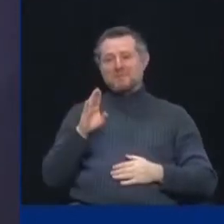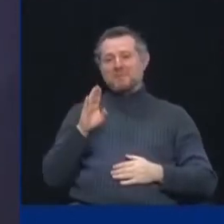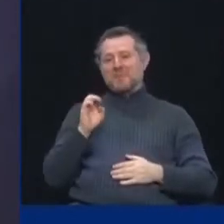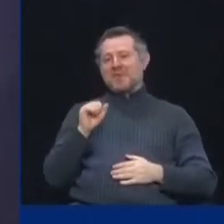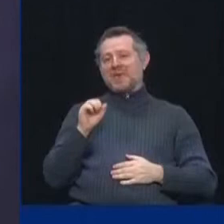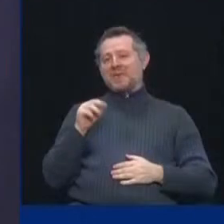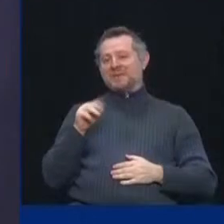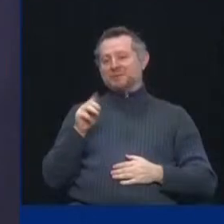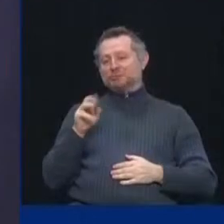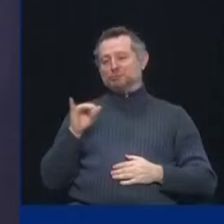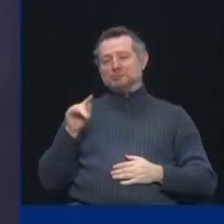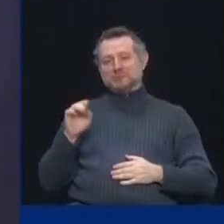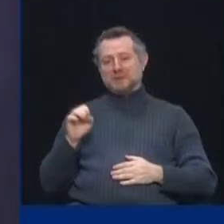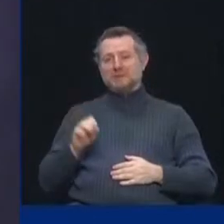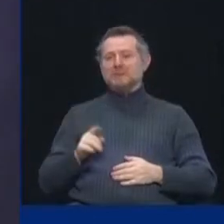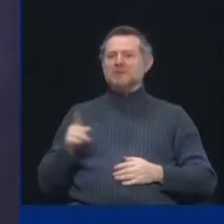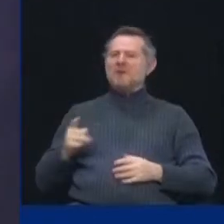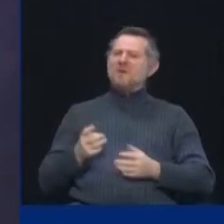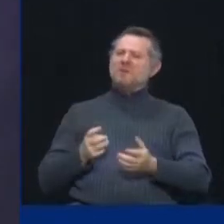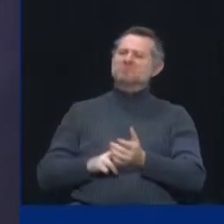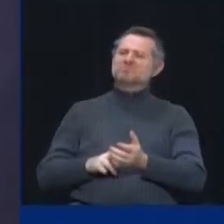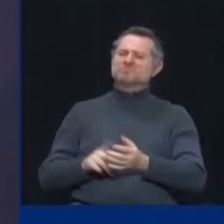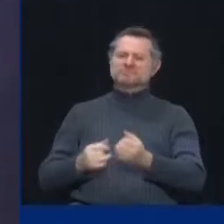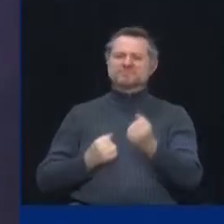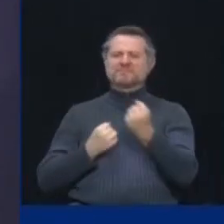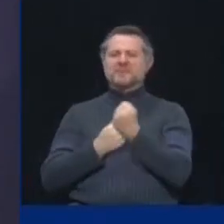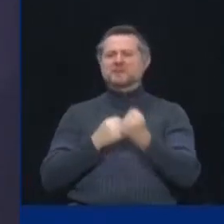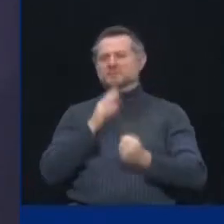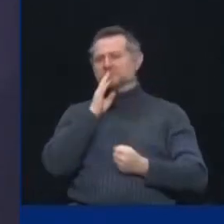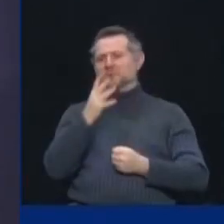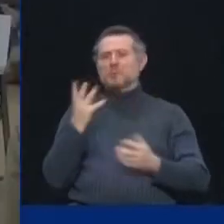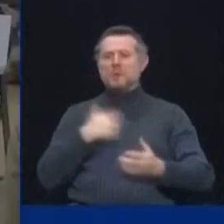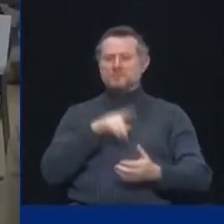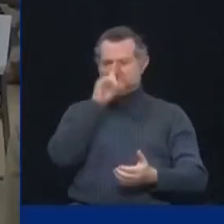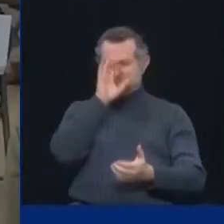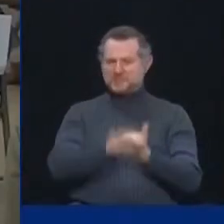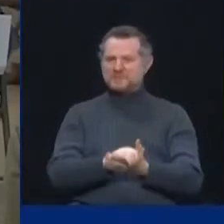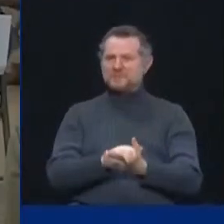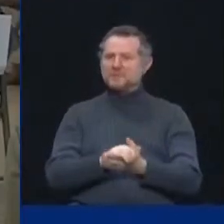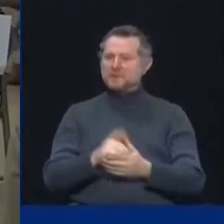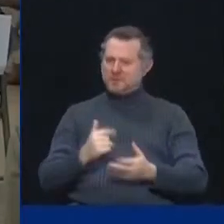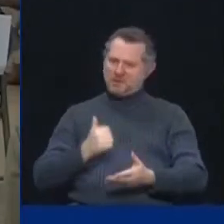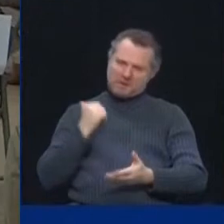believe, they fight for what they believe, and they deliver for the Bronx.